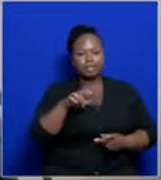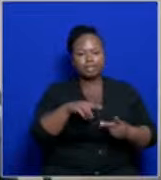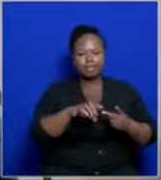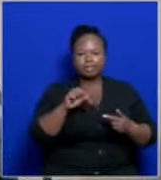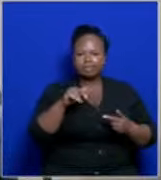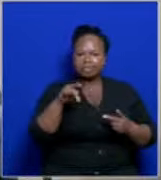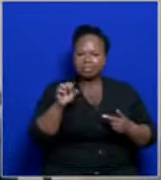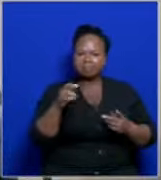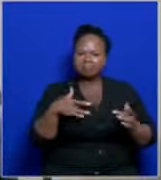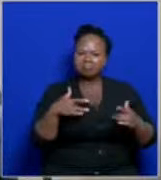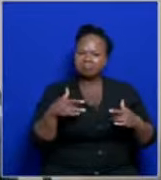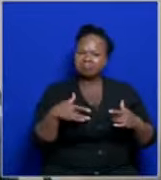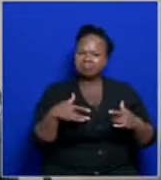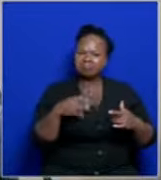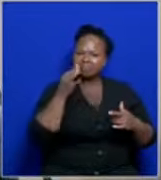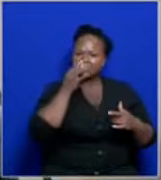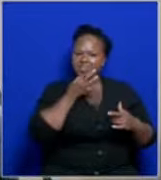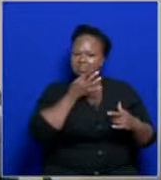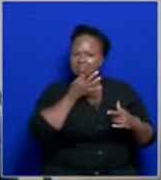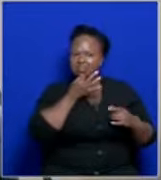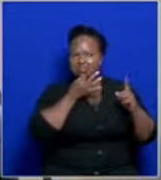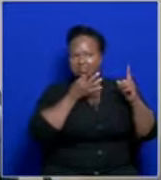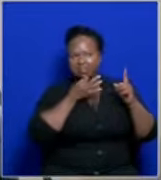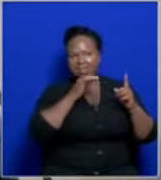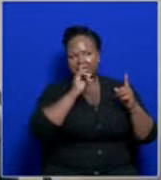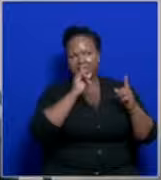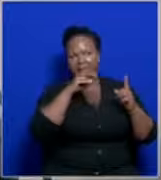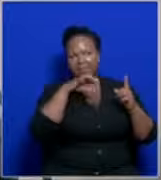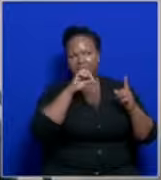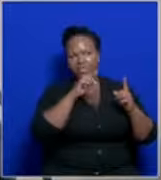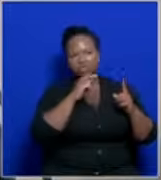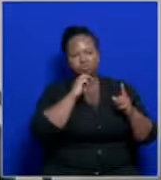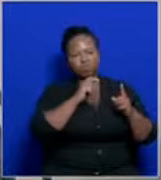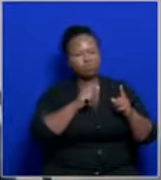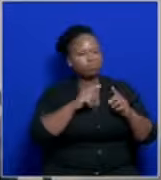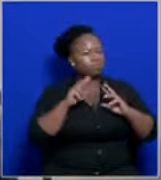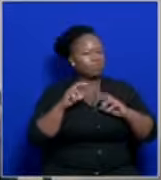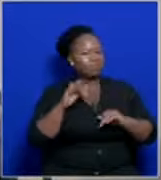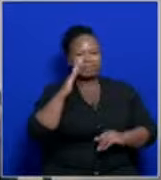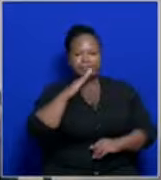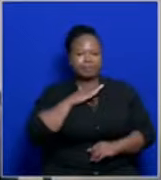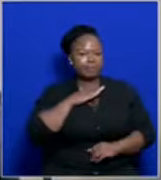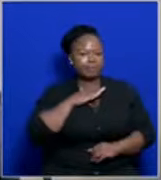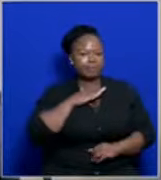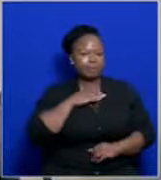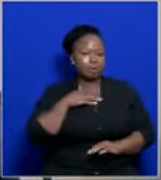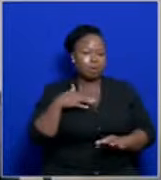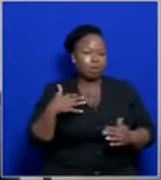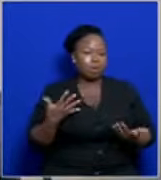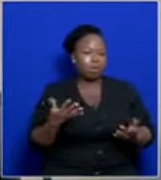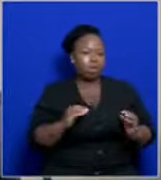IPID is either deliberately not investigating these matters or dragging its feet.